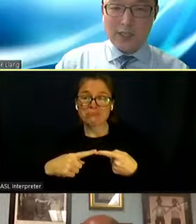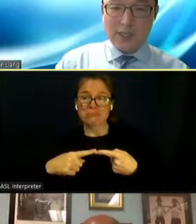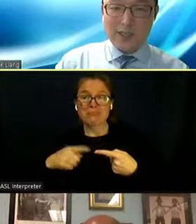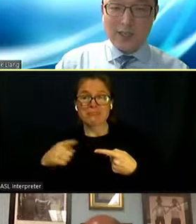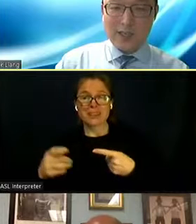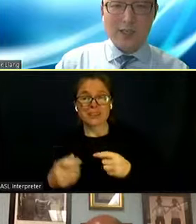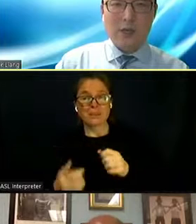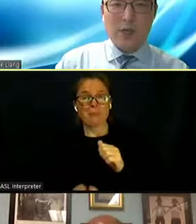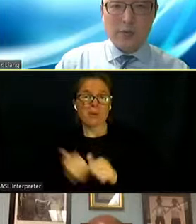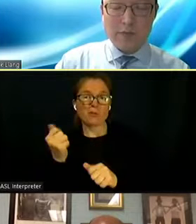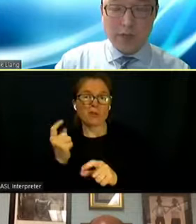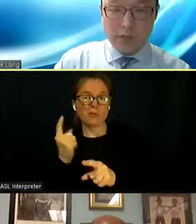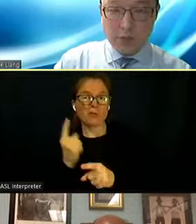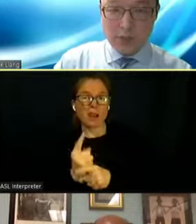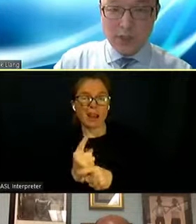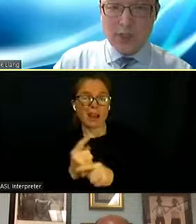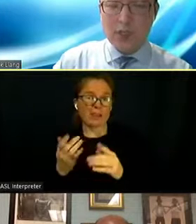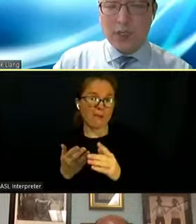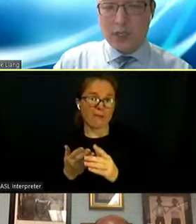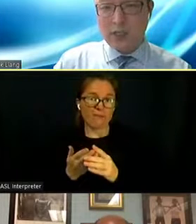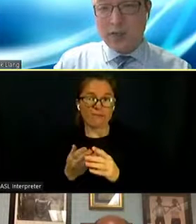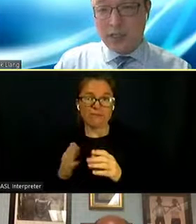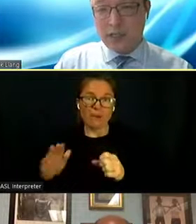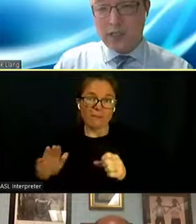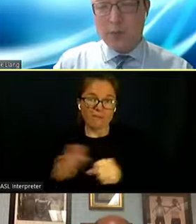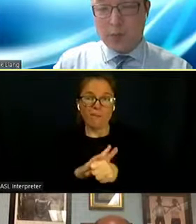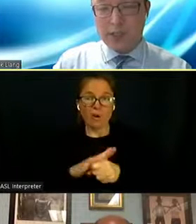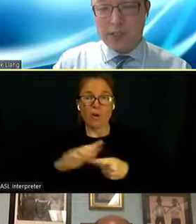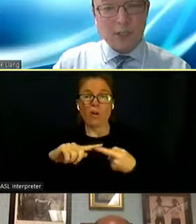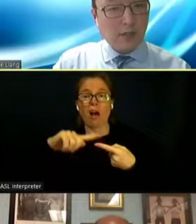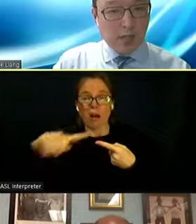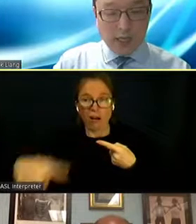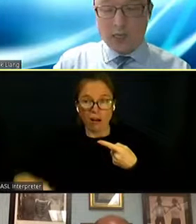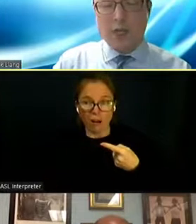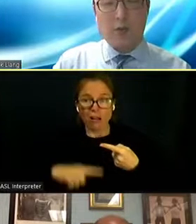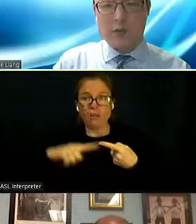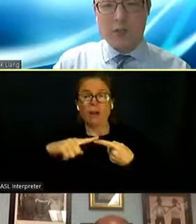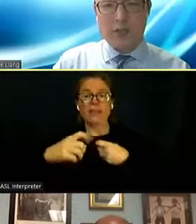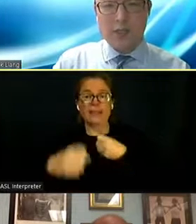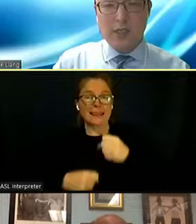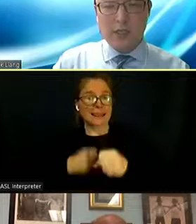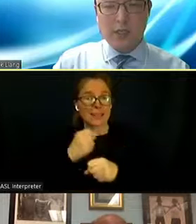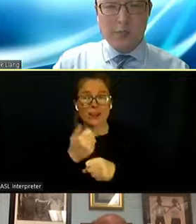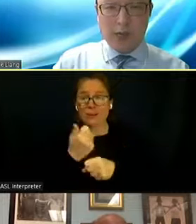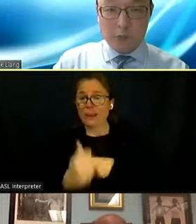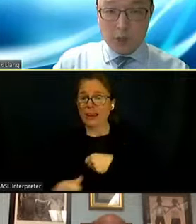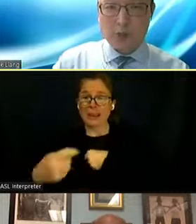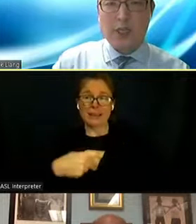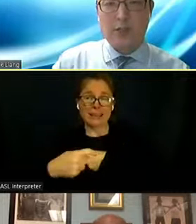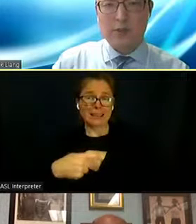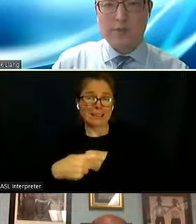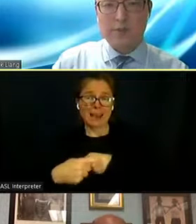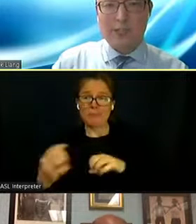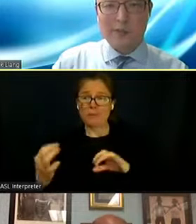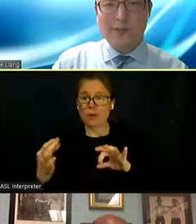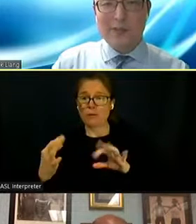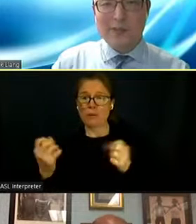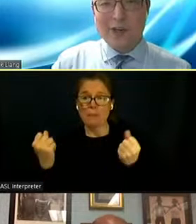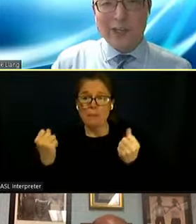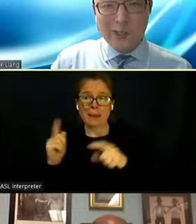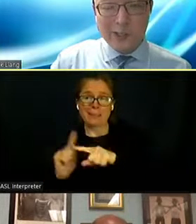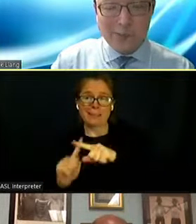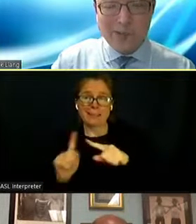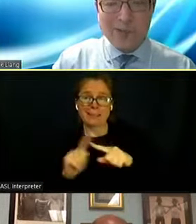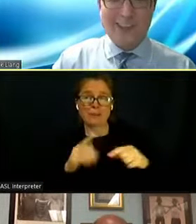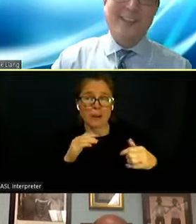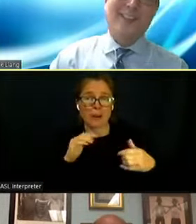correct answer is that you can provide input to the county's finance and budget any time of the year and by multiple channels. So